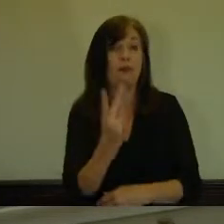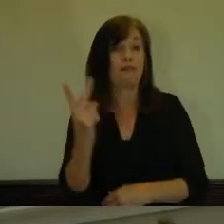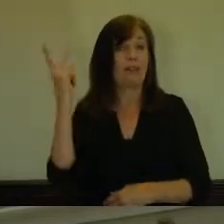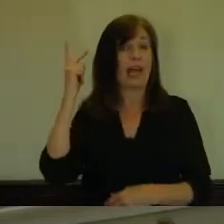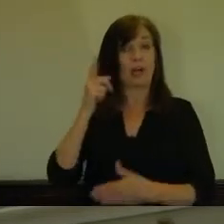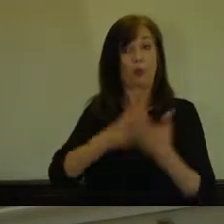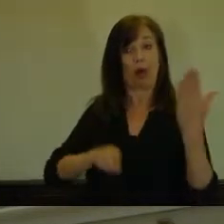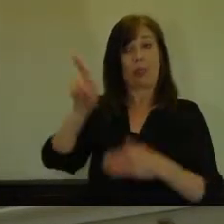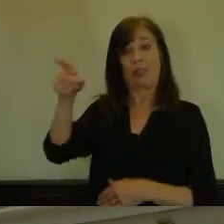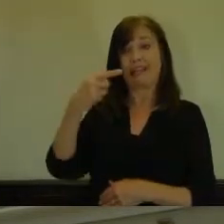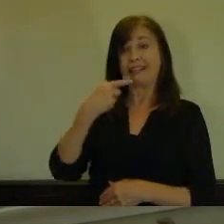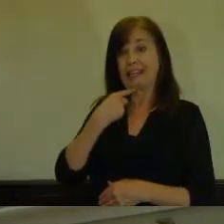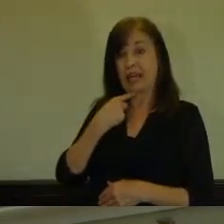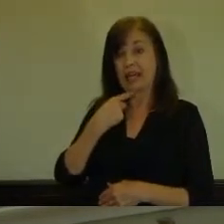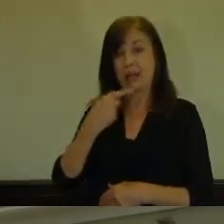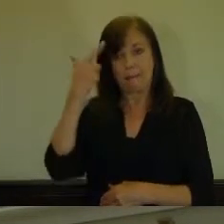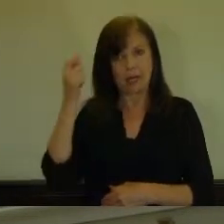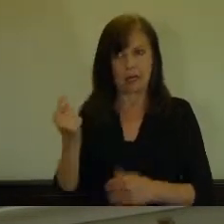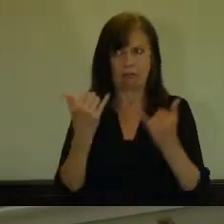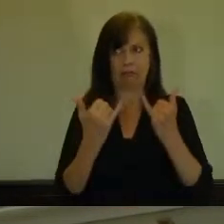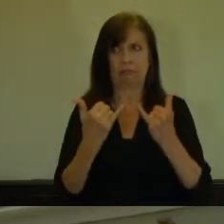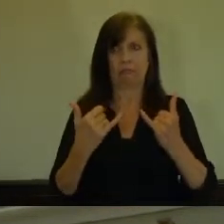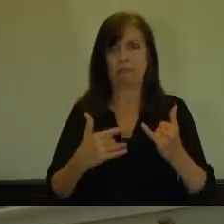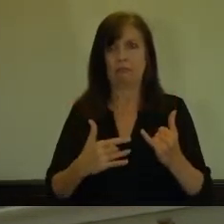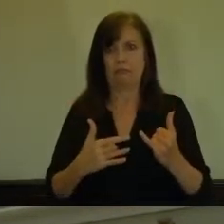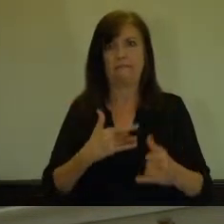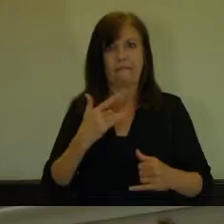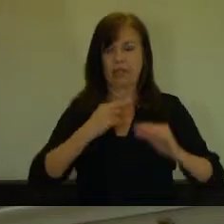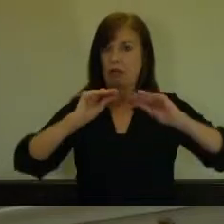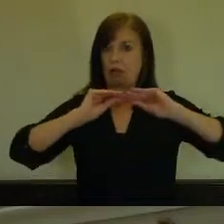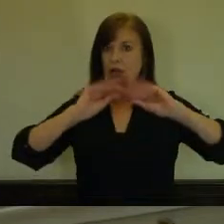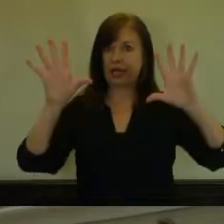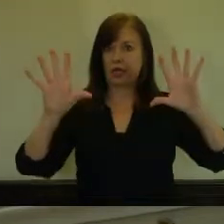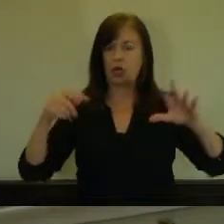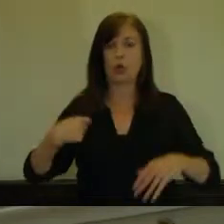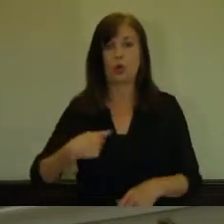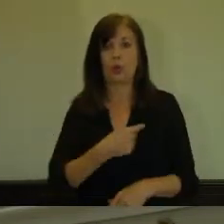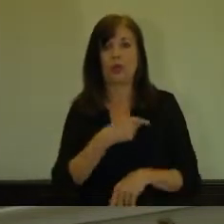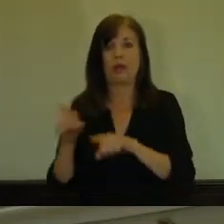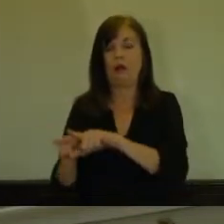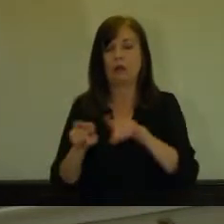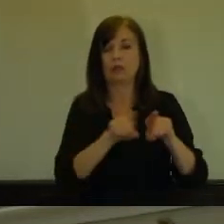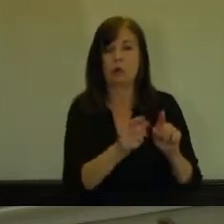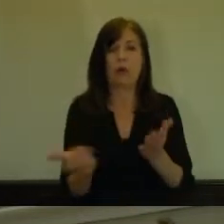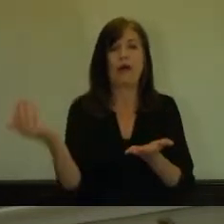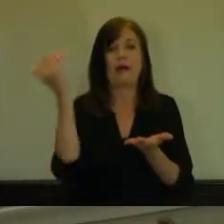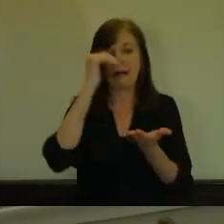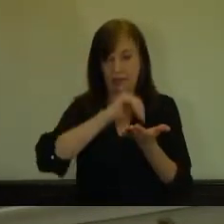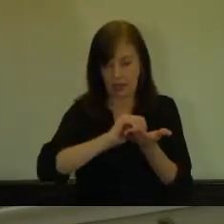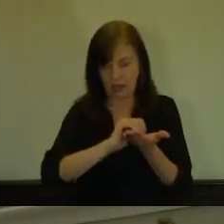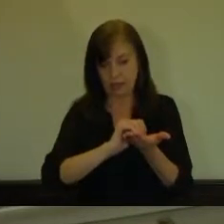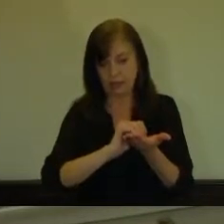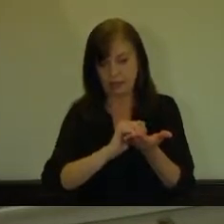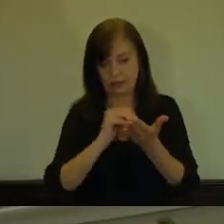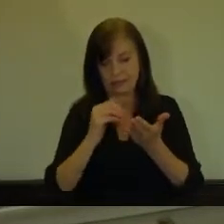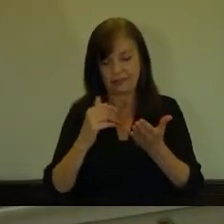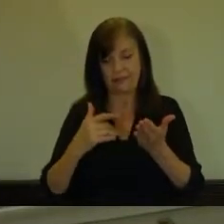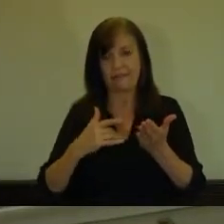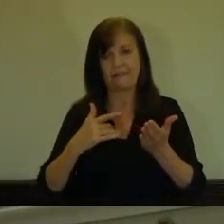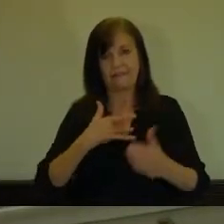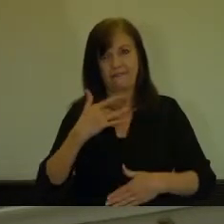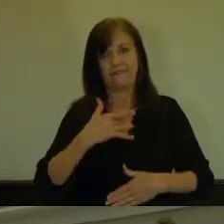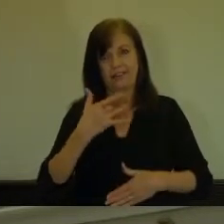words again, because it seems very clear to me that we are also again, once again, being